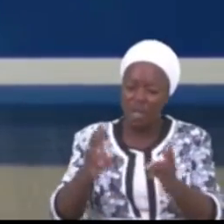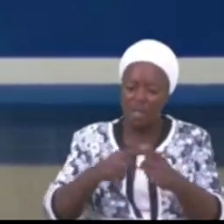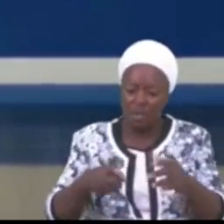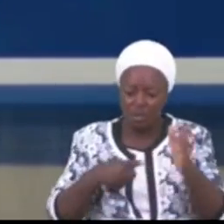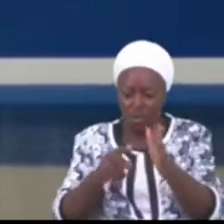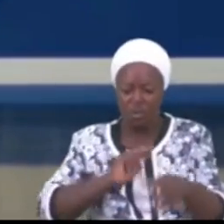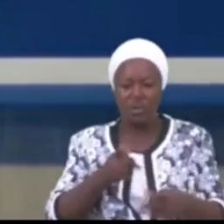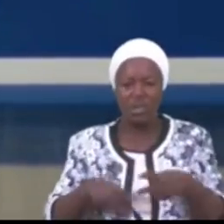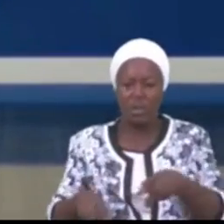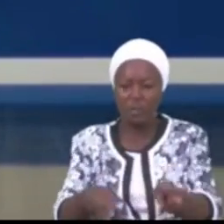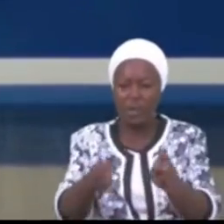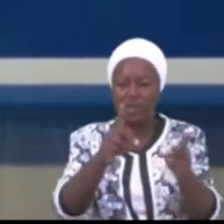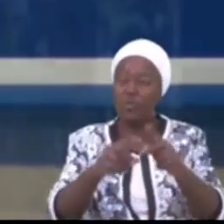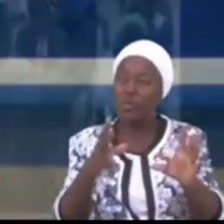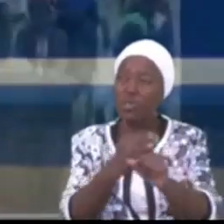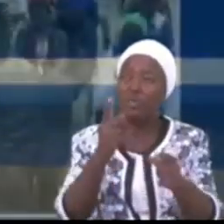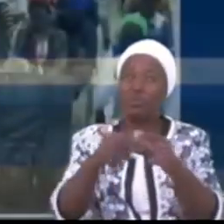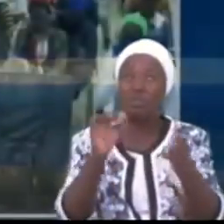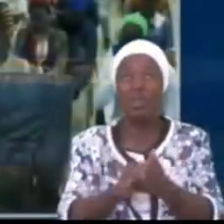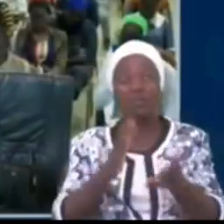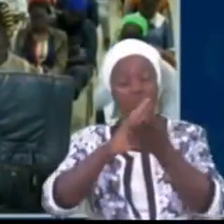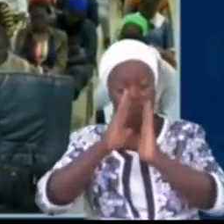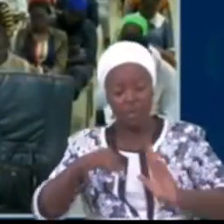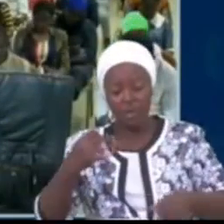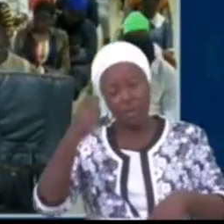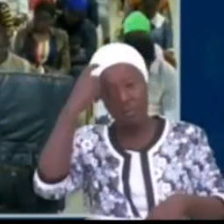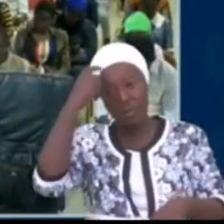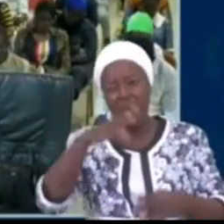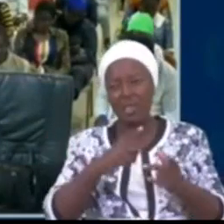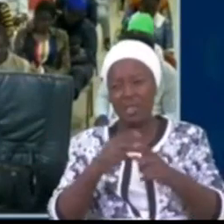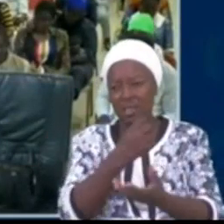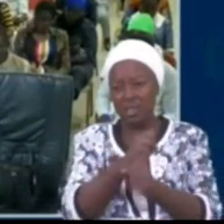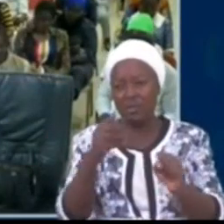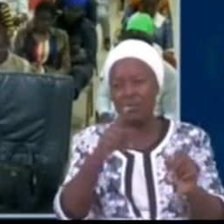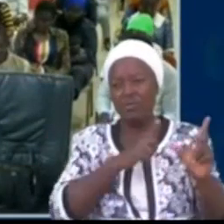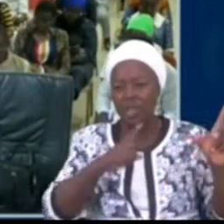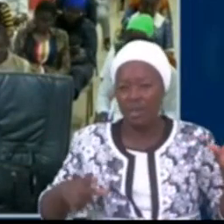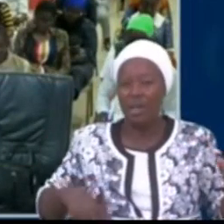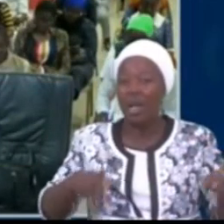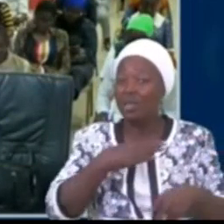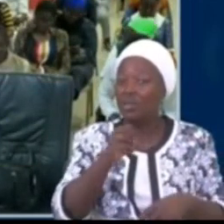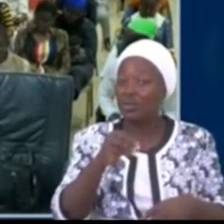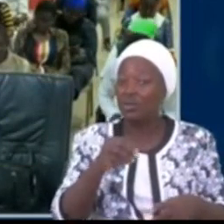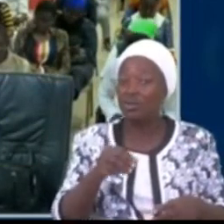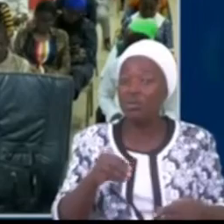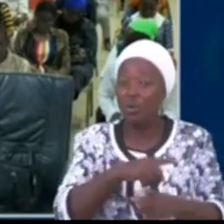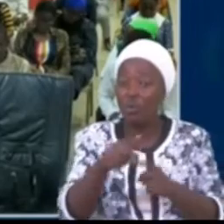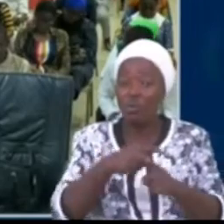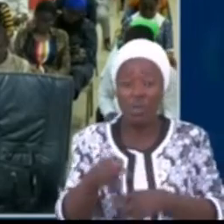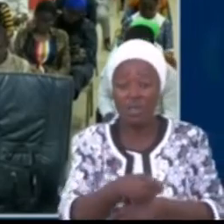path to get to that peace of mind and the salvation of the Lord." And so when they heard, it says,